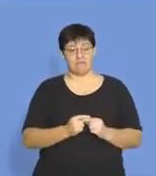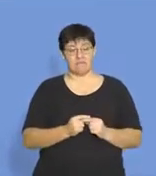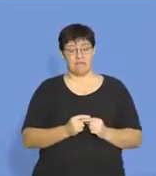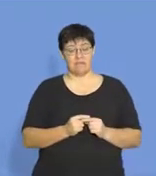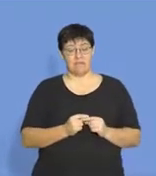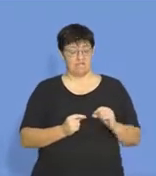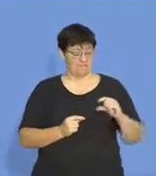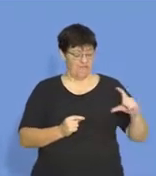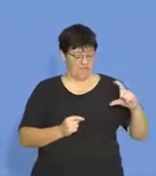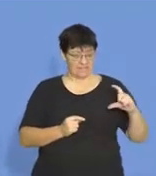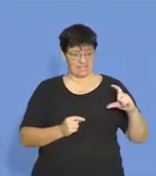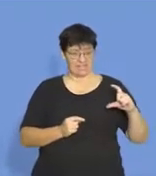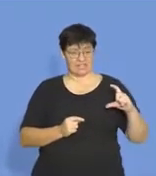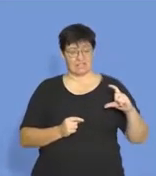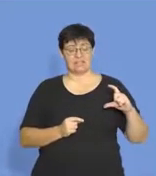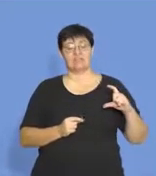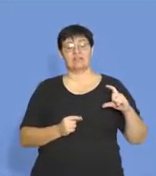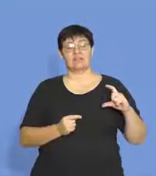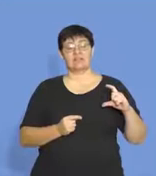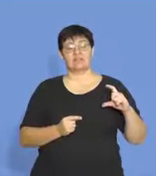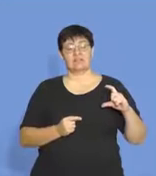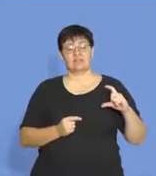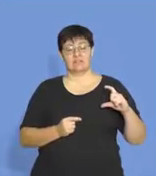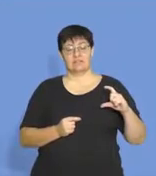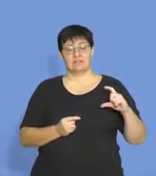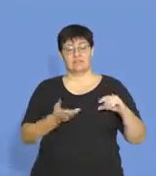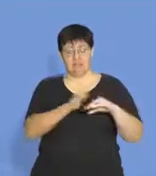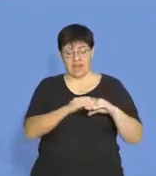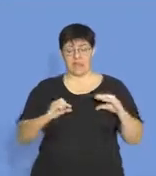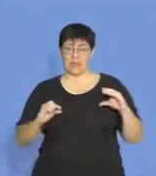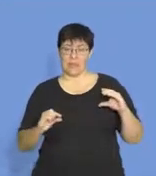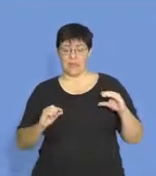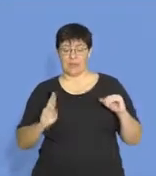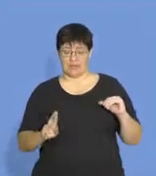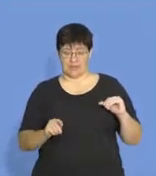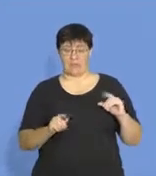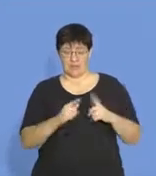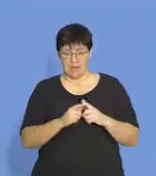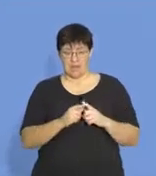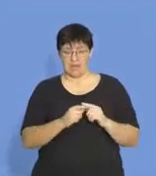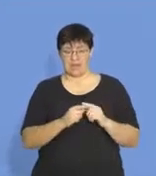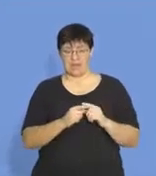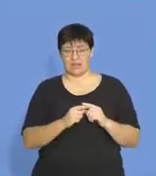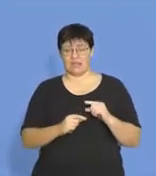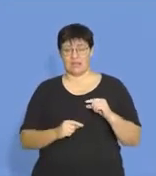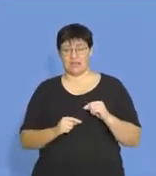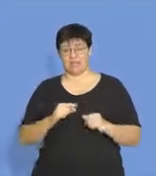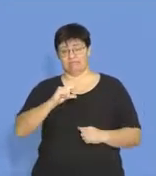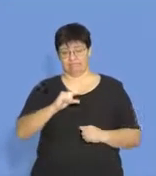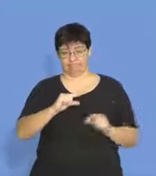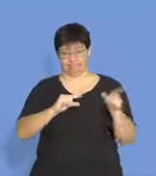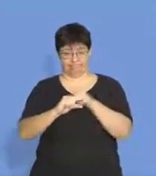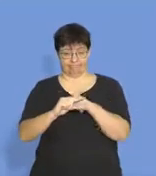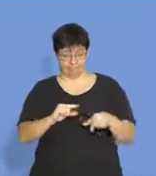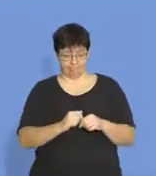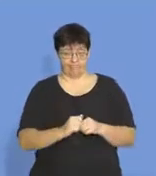facing the other direction says that A is greater than B. These two symbols are known